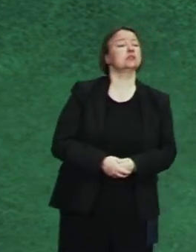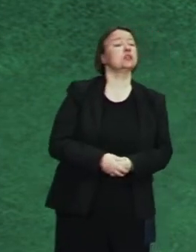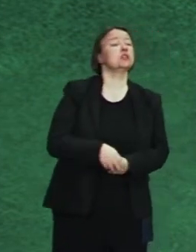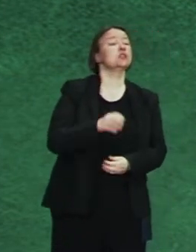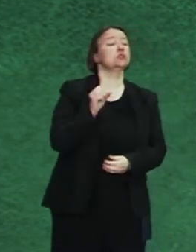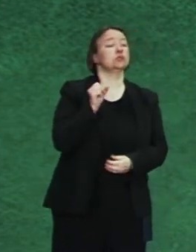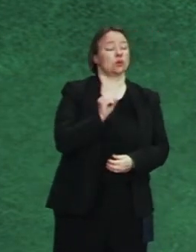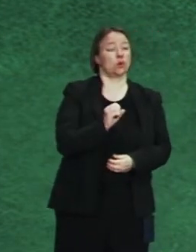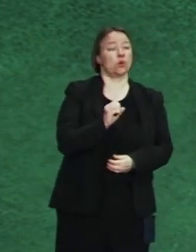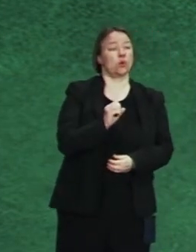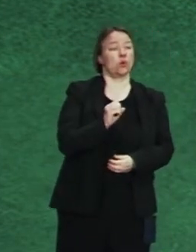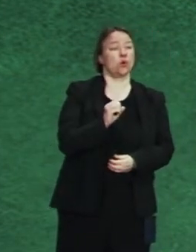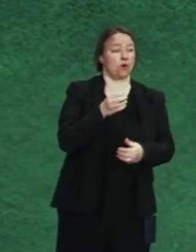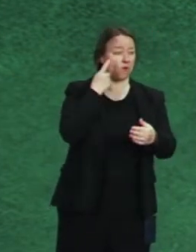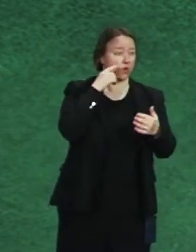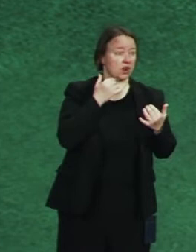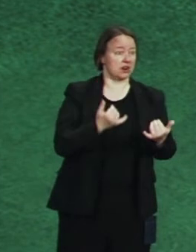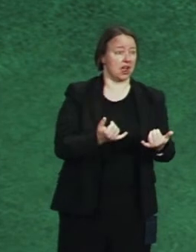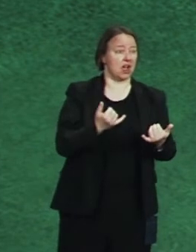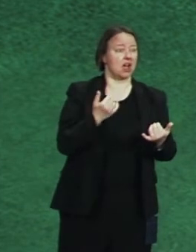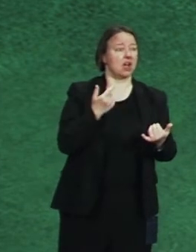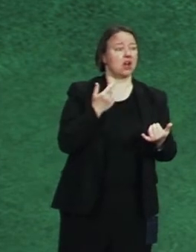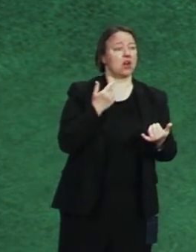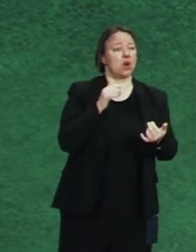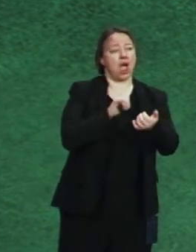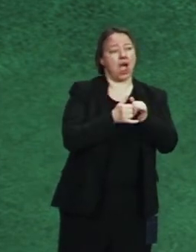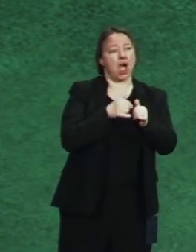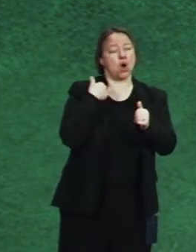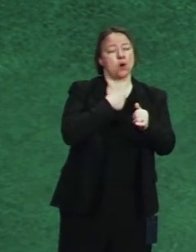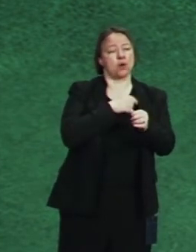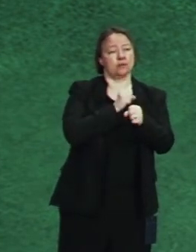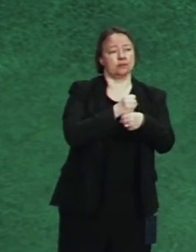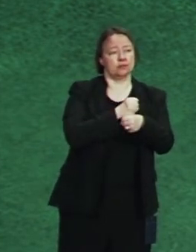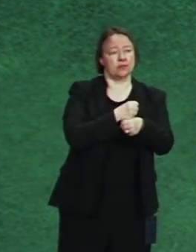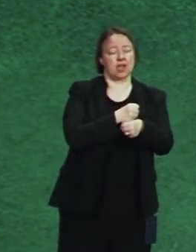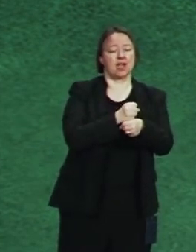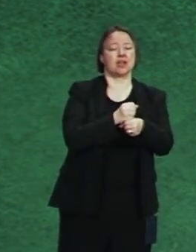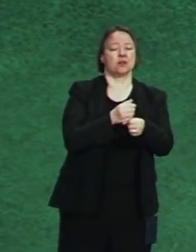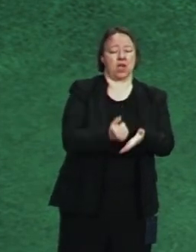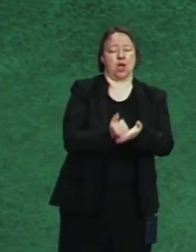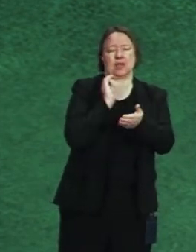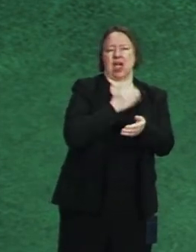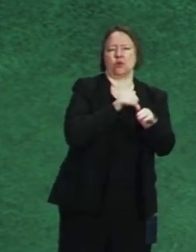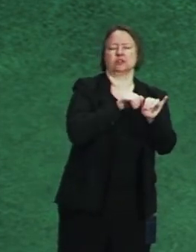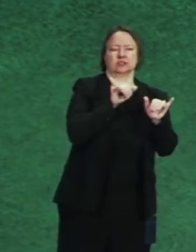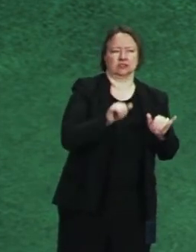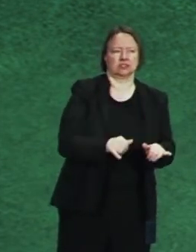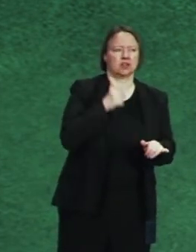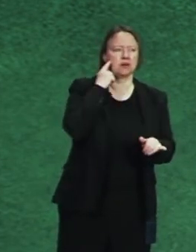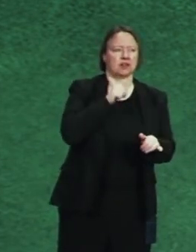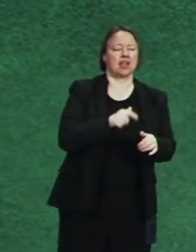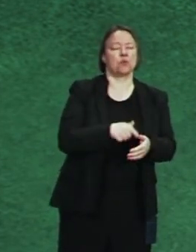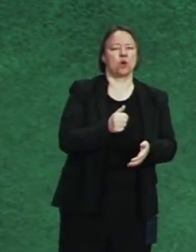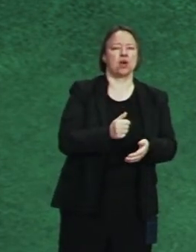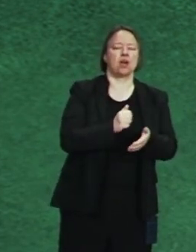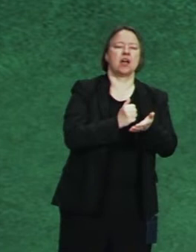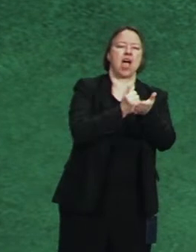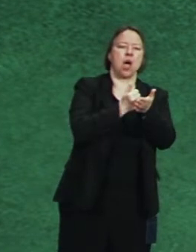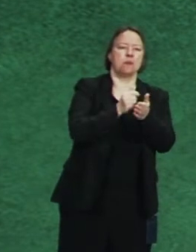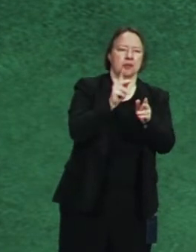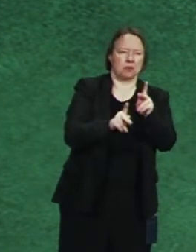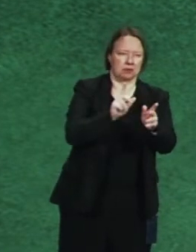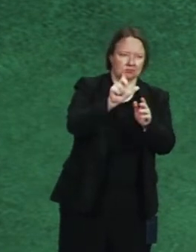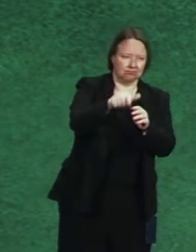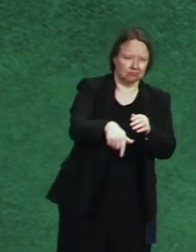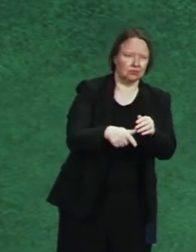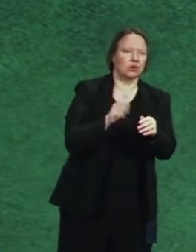So for now, we've looked at how we are going to regenerate for our system, and then our system serves the people. So once it's working for our system,